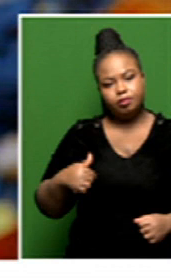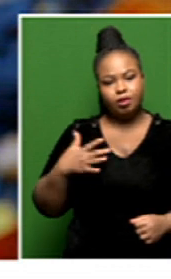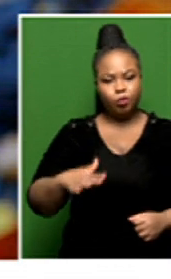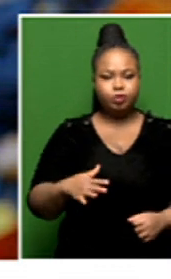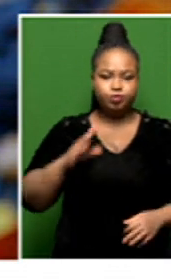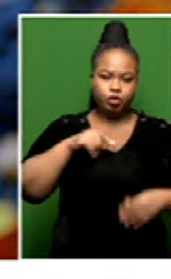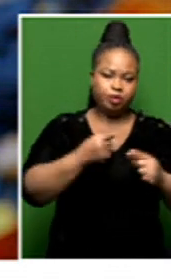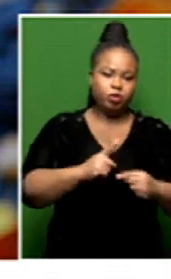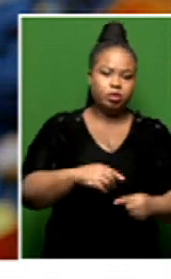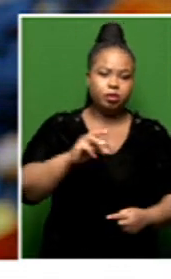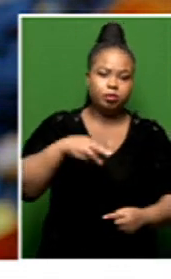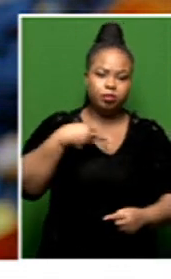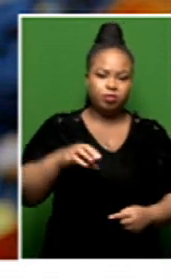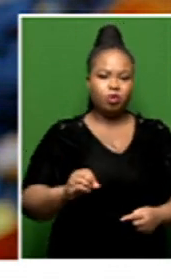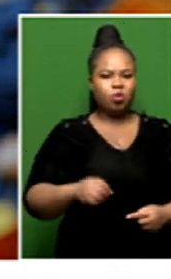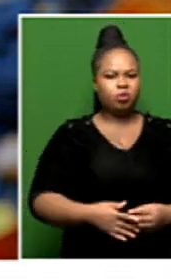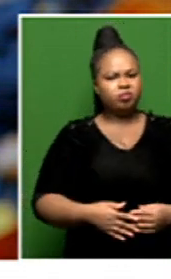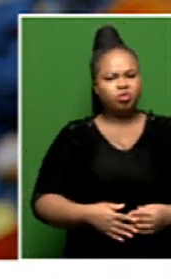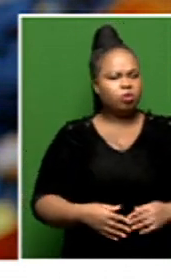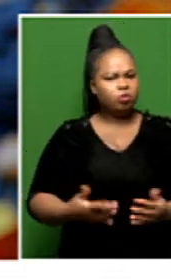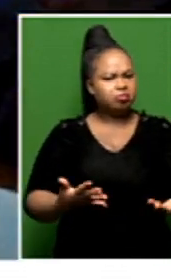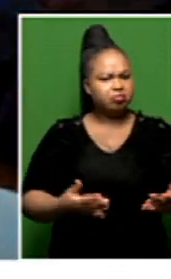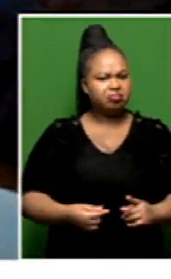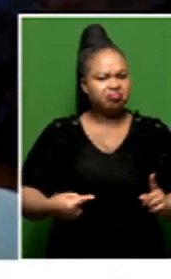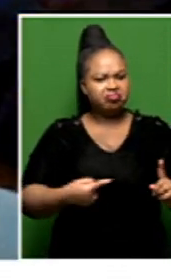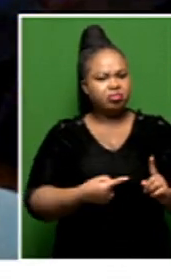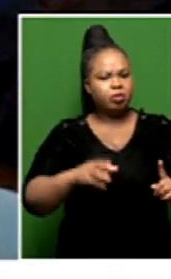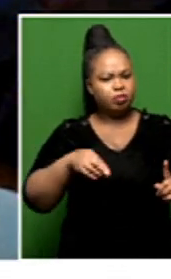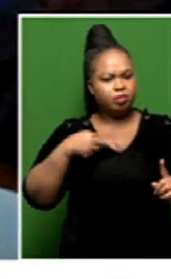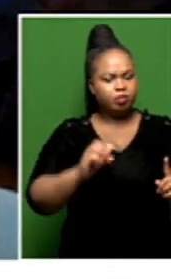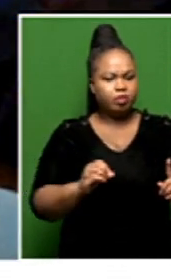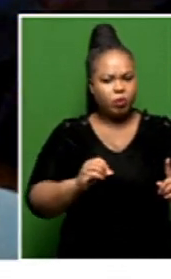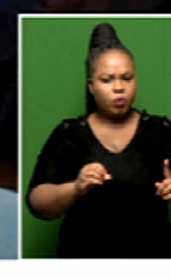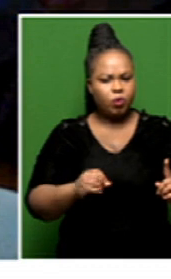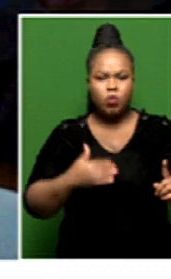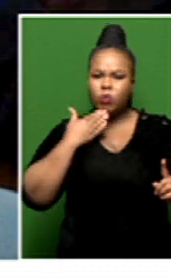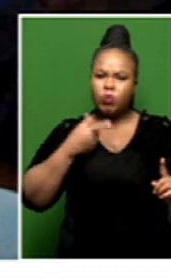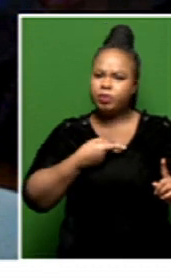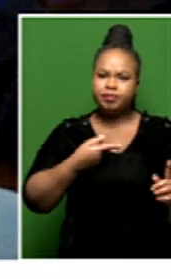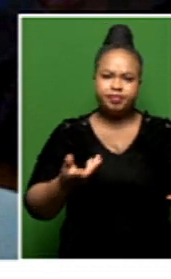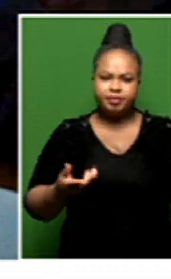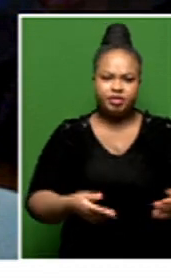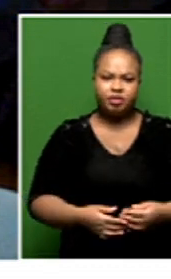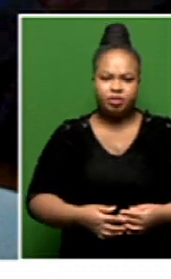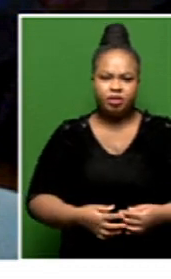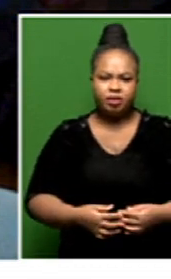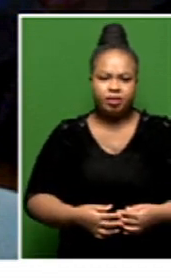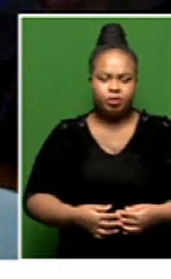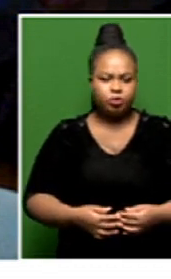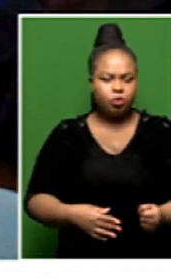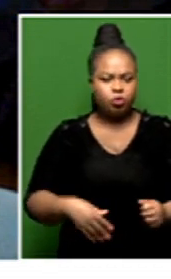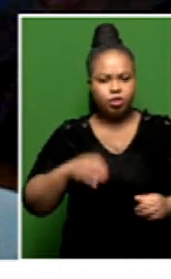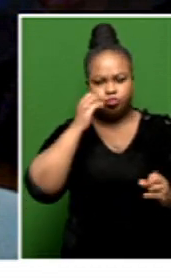to talk about Mpho and what we know about Mpho and who is he in the